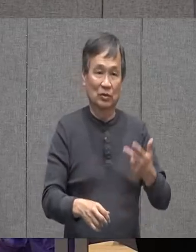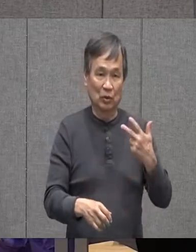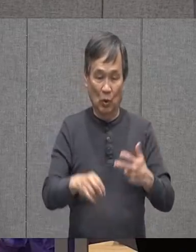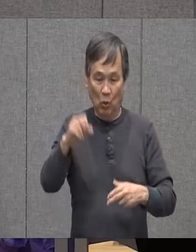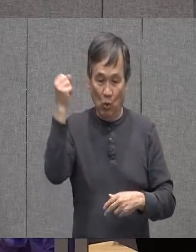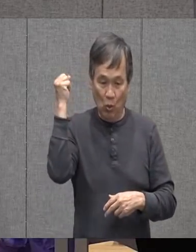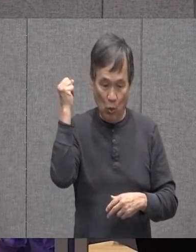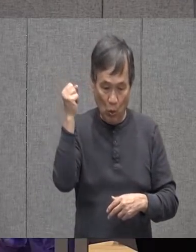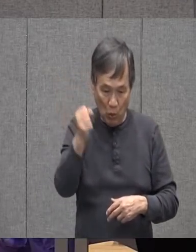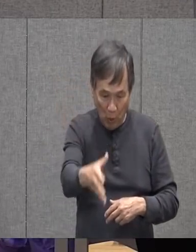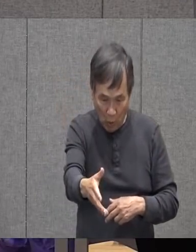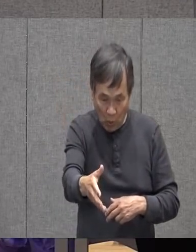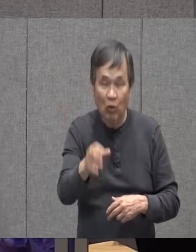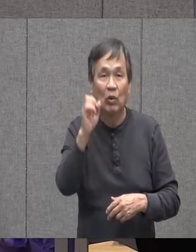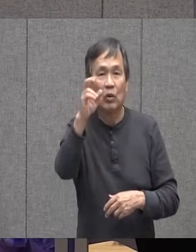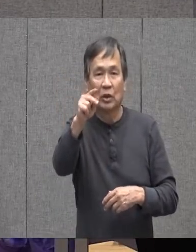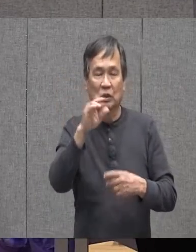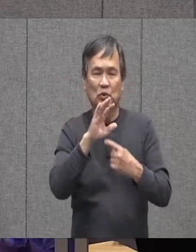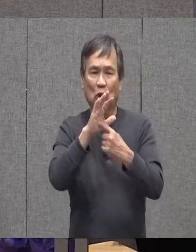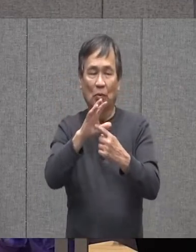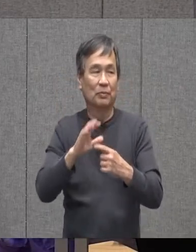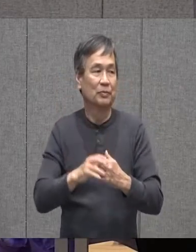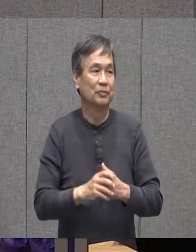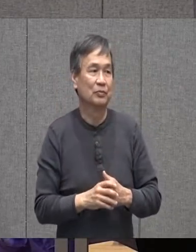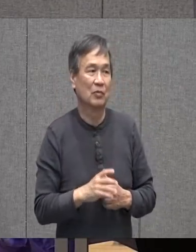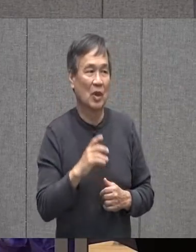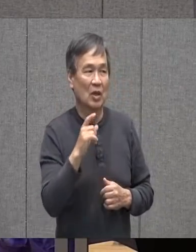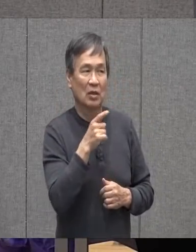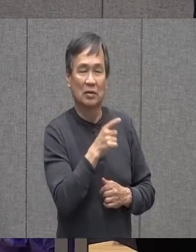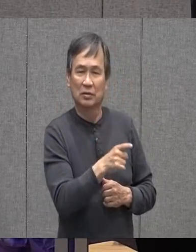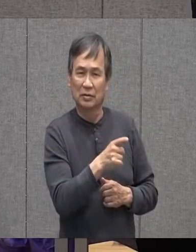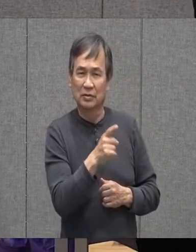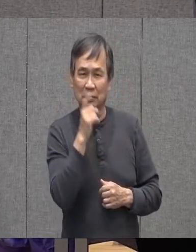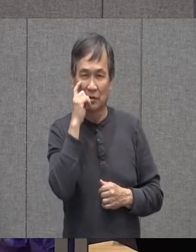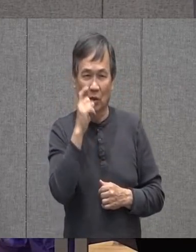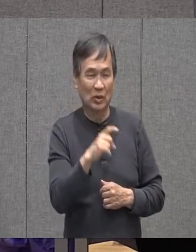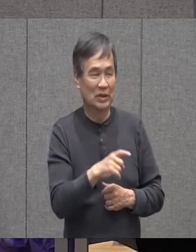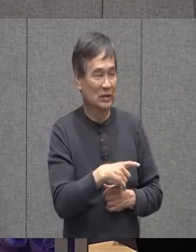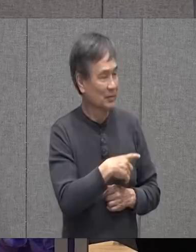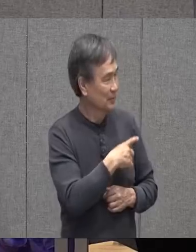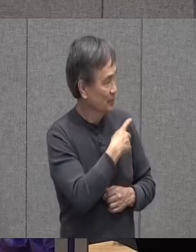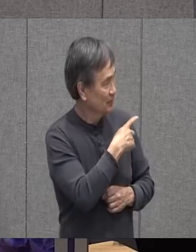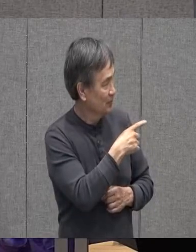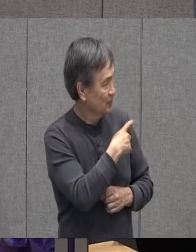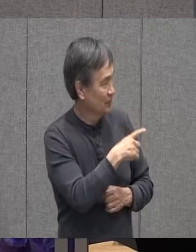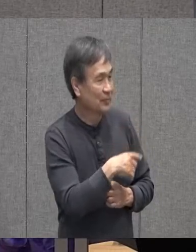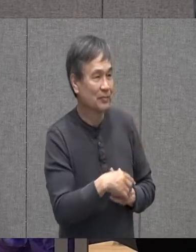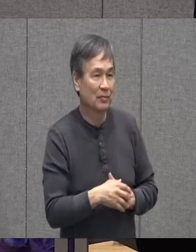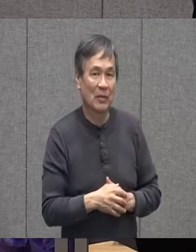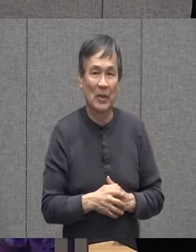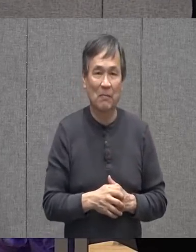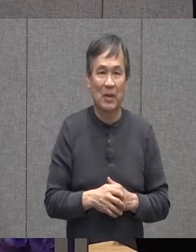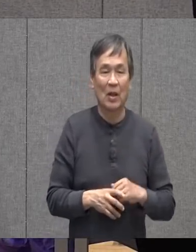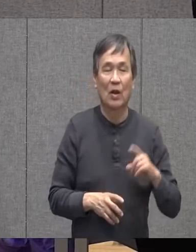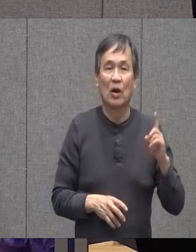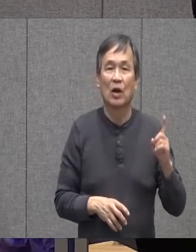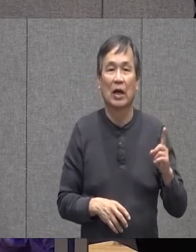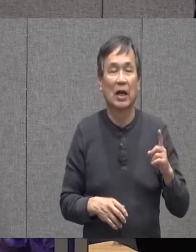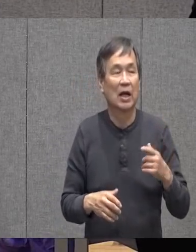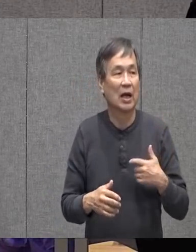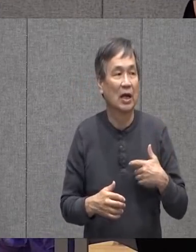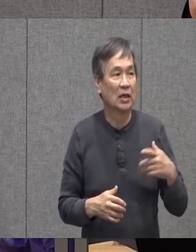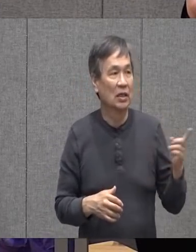me explain how the game works. So you notice there's something on our over the hill chart. Our over the hill chart has